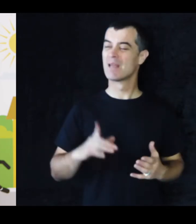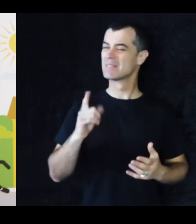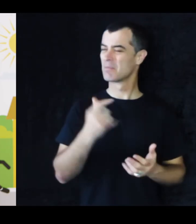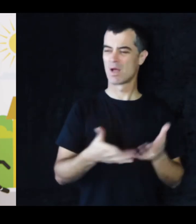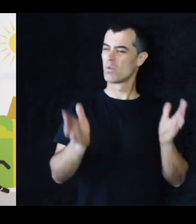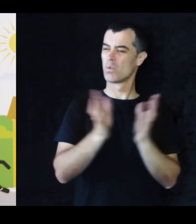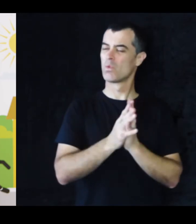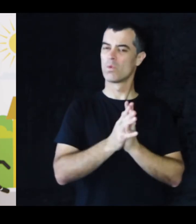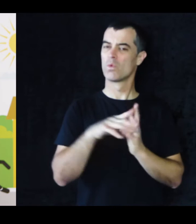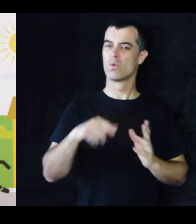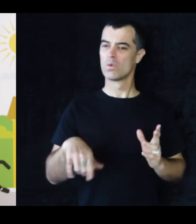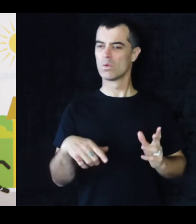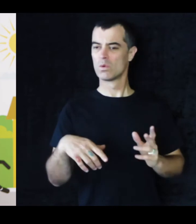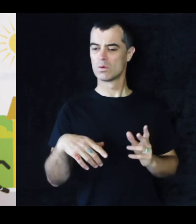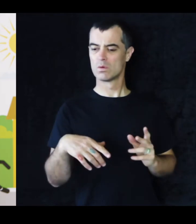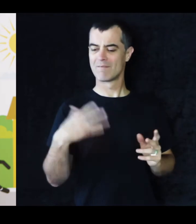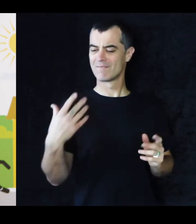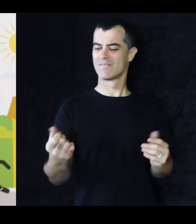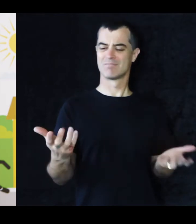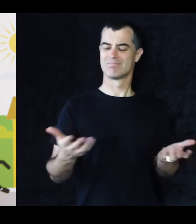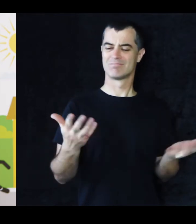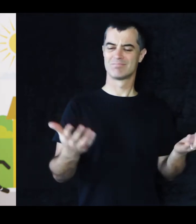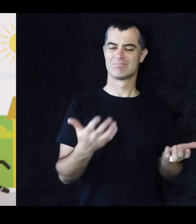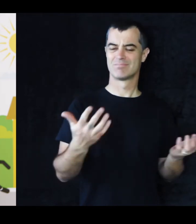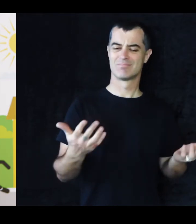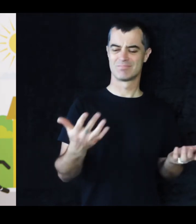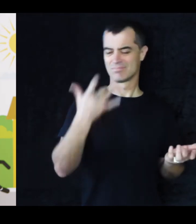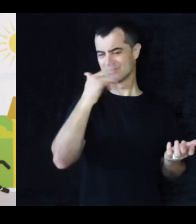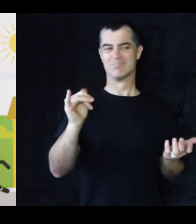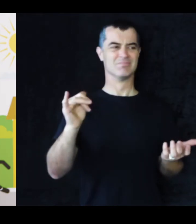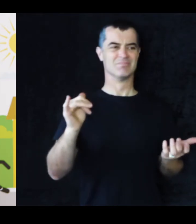part of being human. And yet somehow there's all this sort of